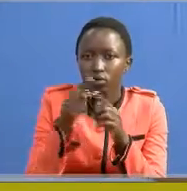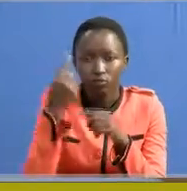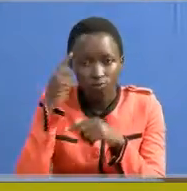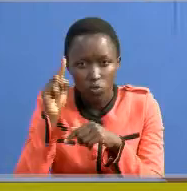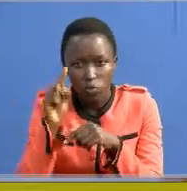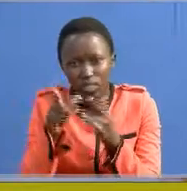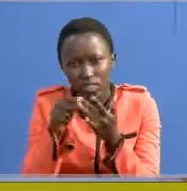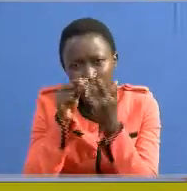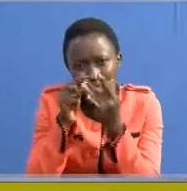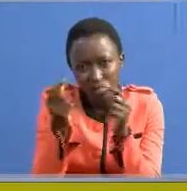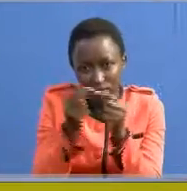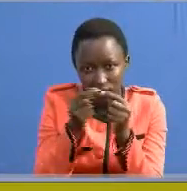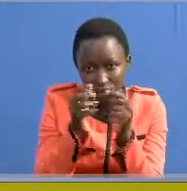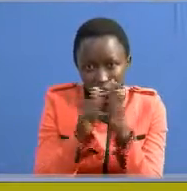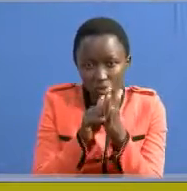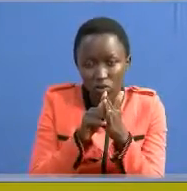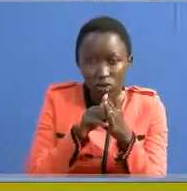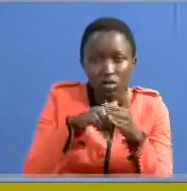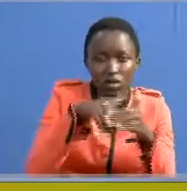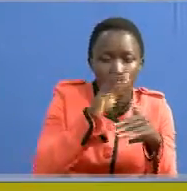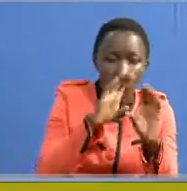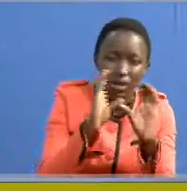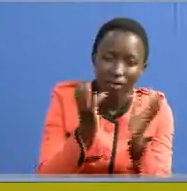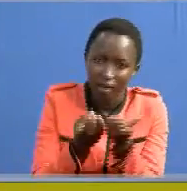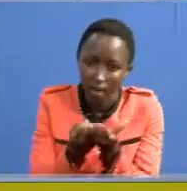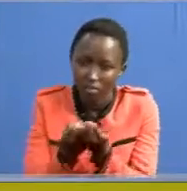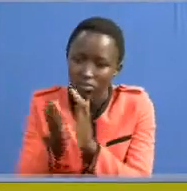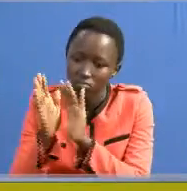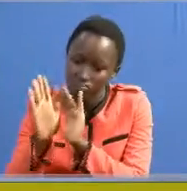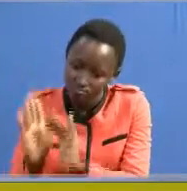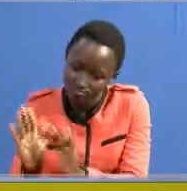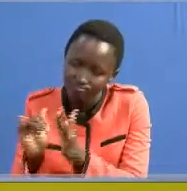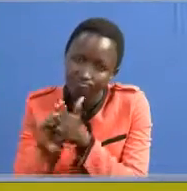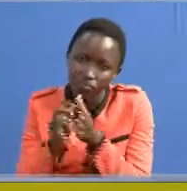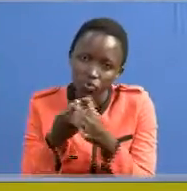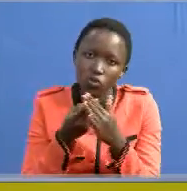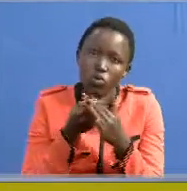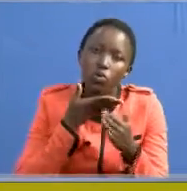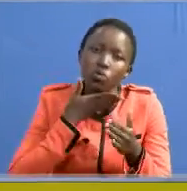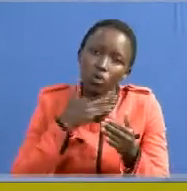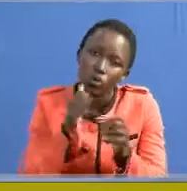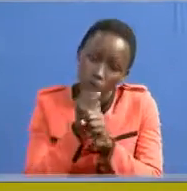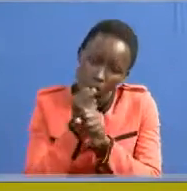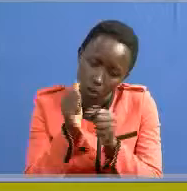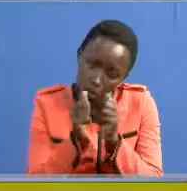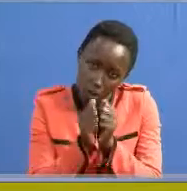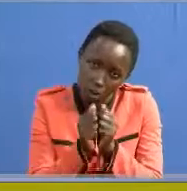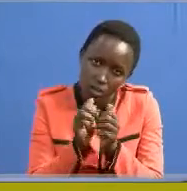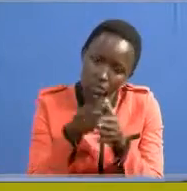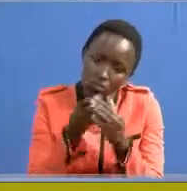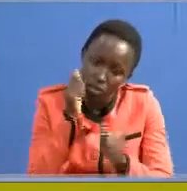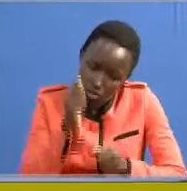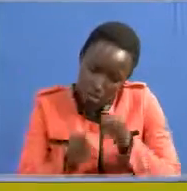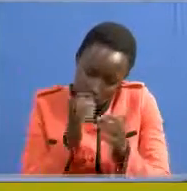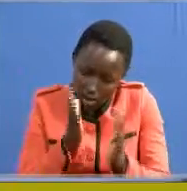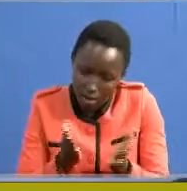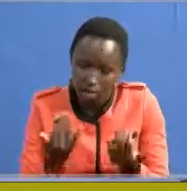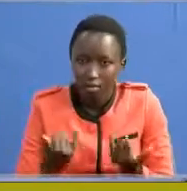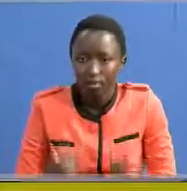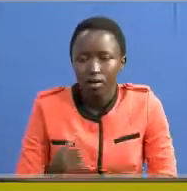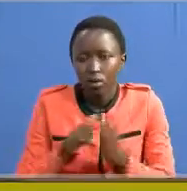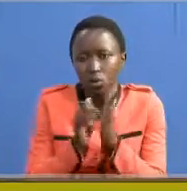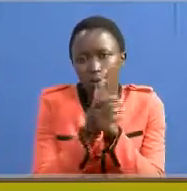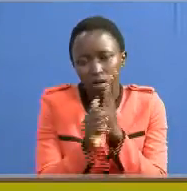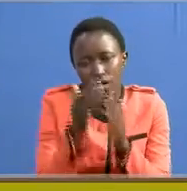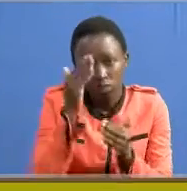those, especially the injured ones who have been kicked out of clubs, are the guys who I would want really to work with. Either you're a runner and now your career is